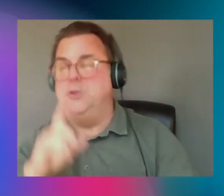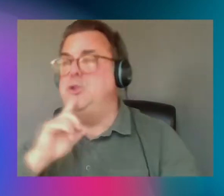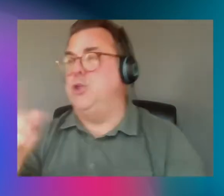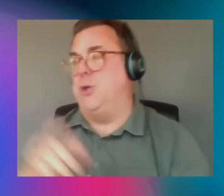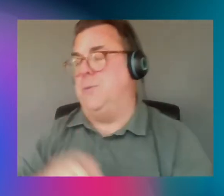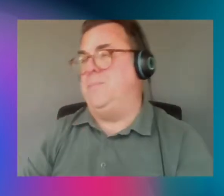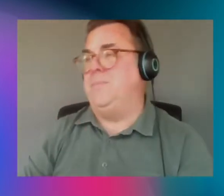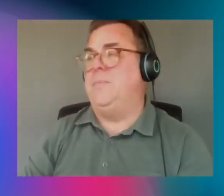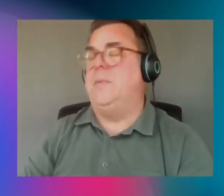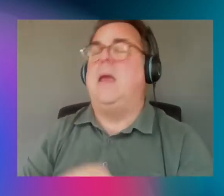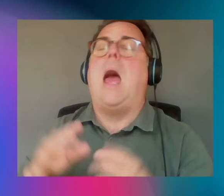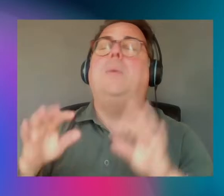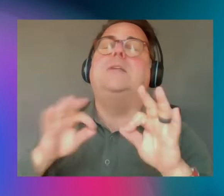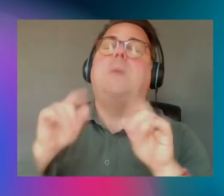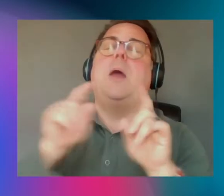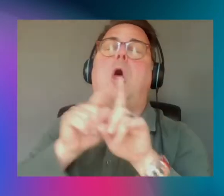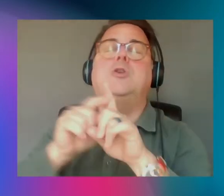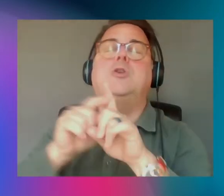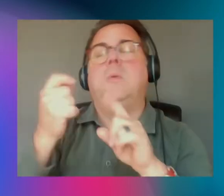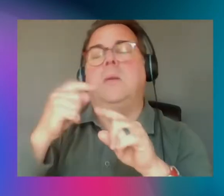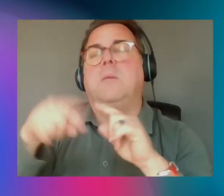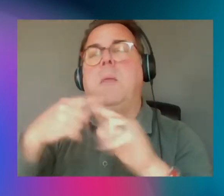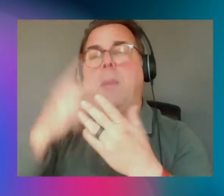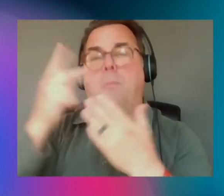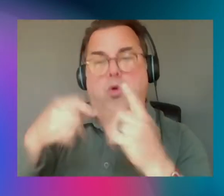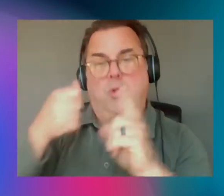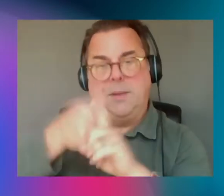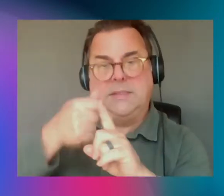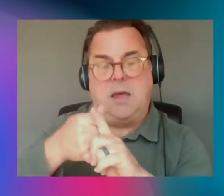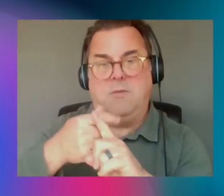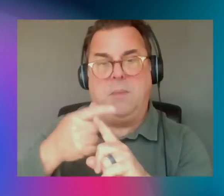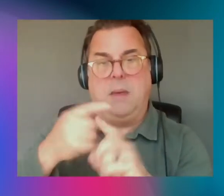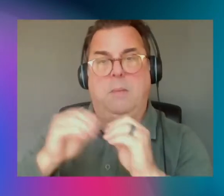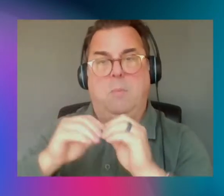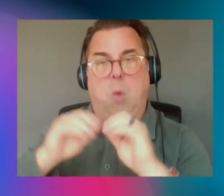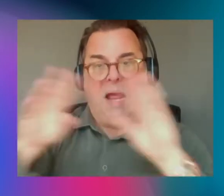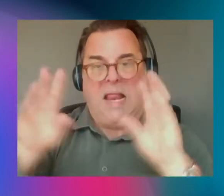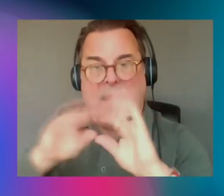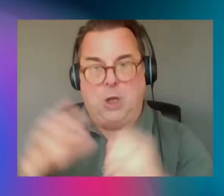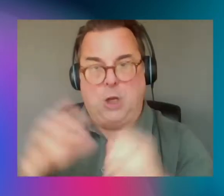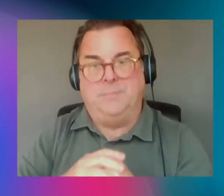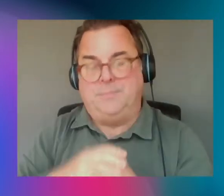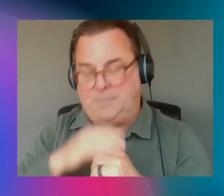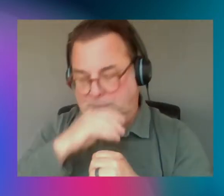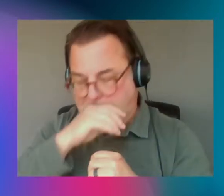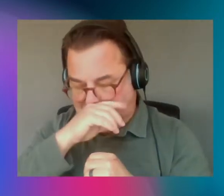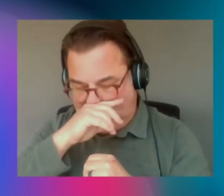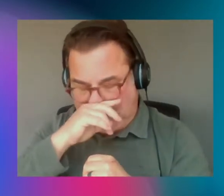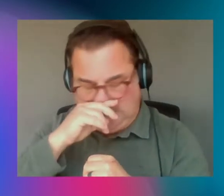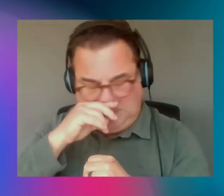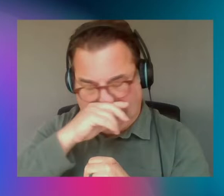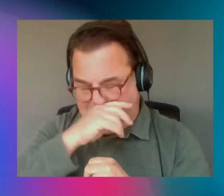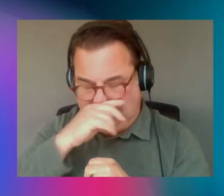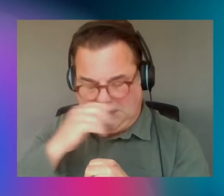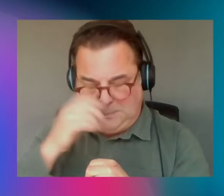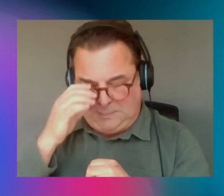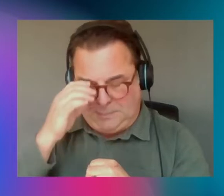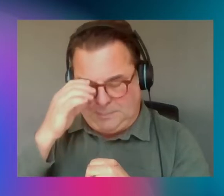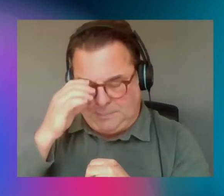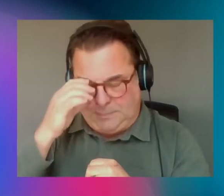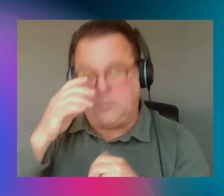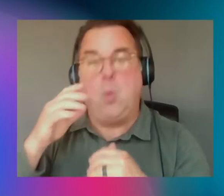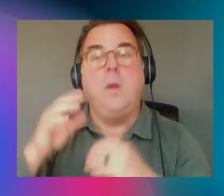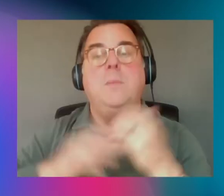I'll explain also a little bit about the program itself. It might make more sense how we are helping them. So we actually built this program around 3